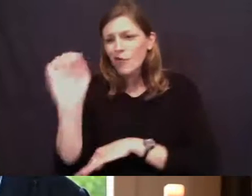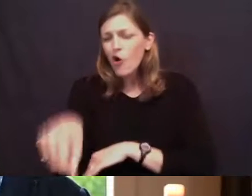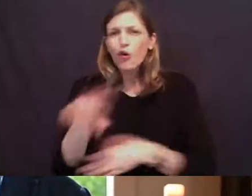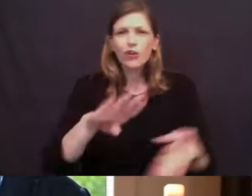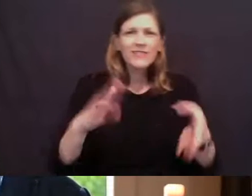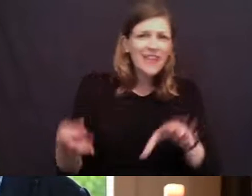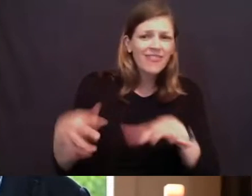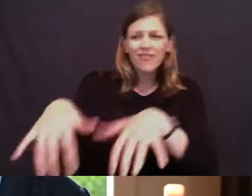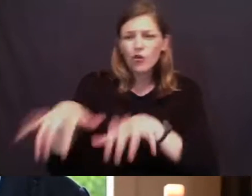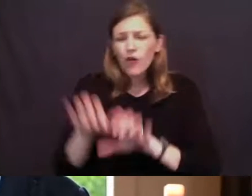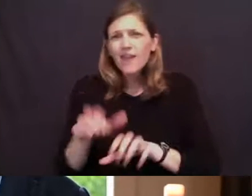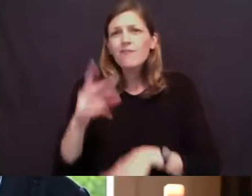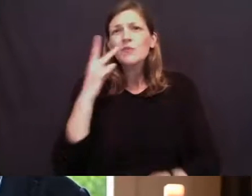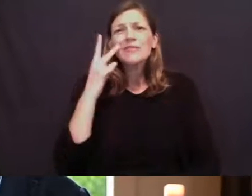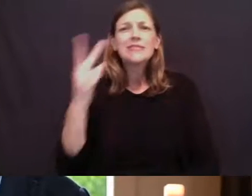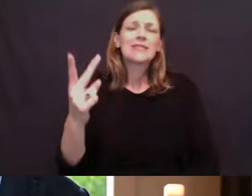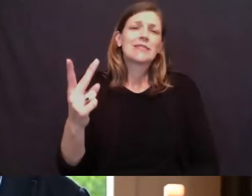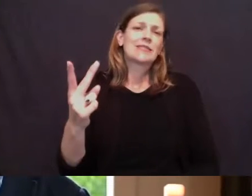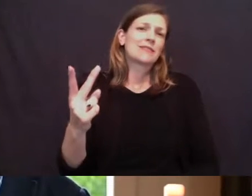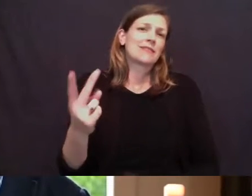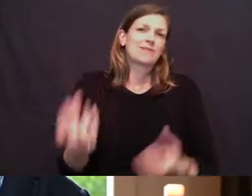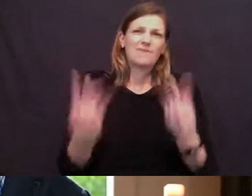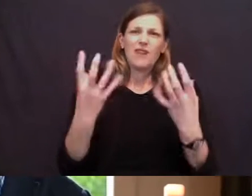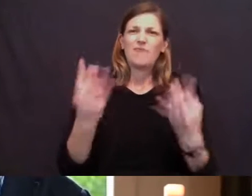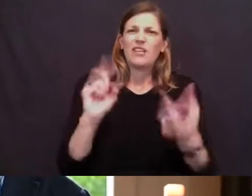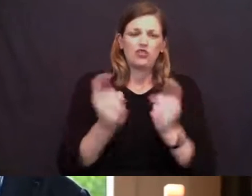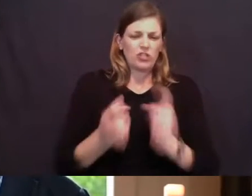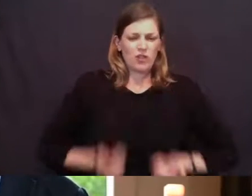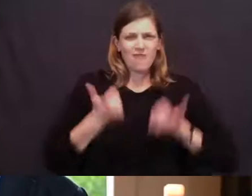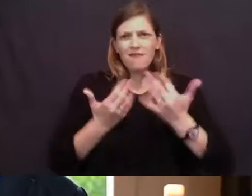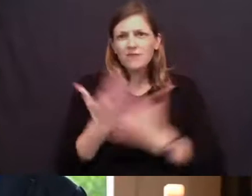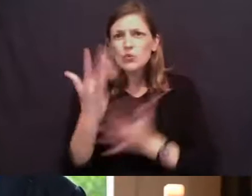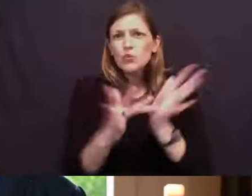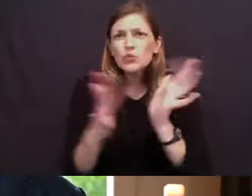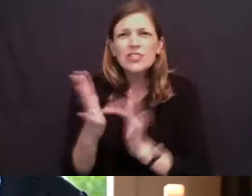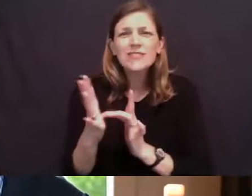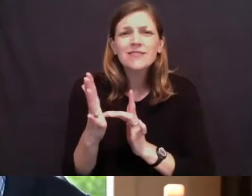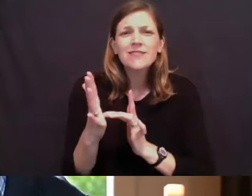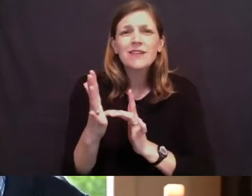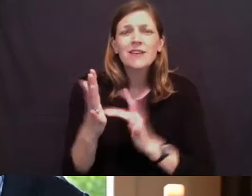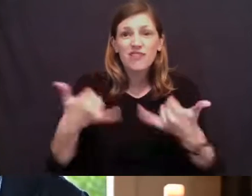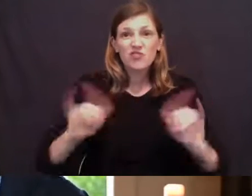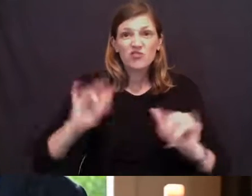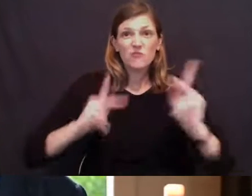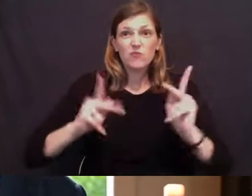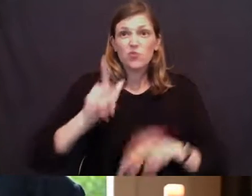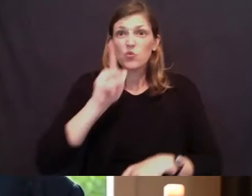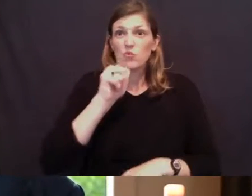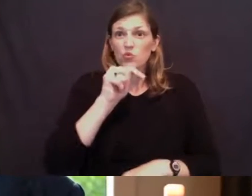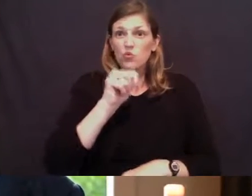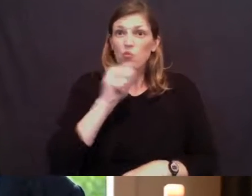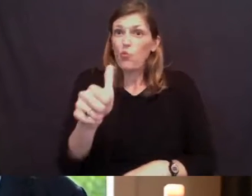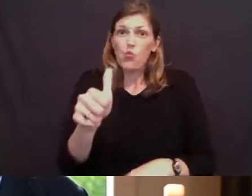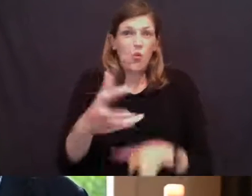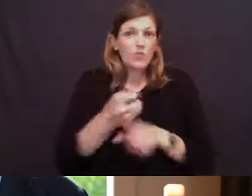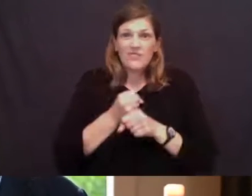in the countless numbers of changed lives through Jesus, of people who move from death to life, there's still people who won't receive him, who